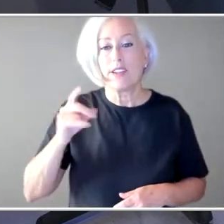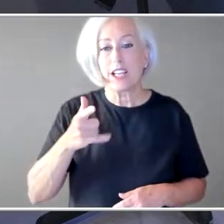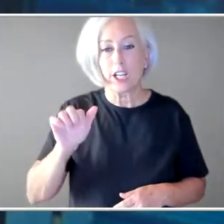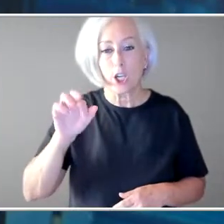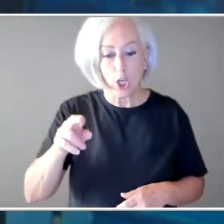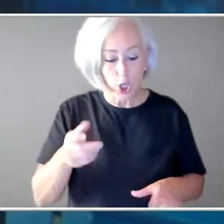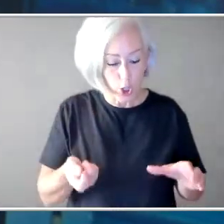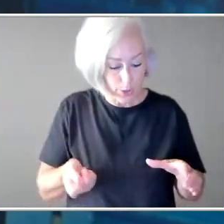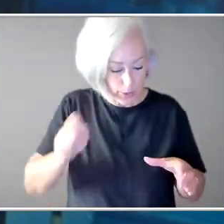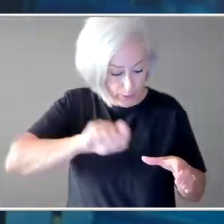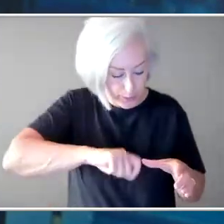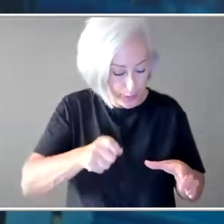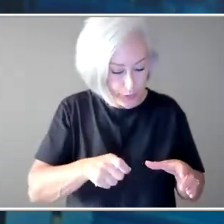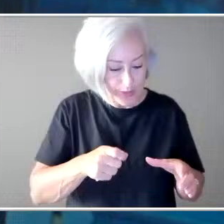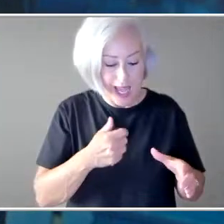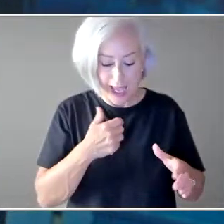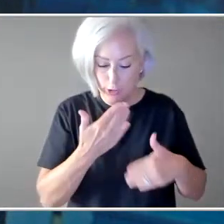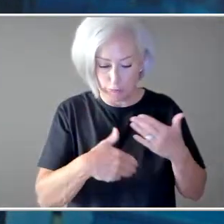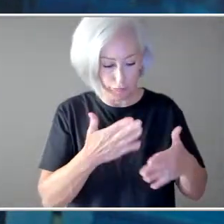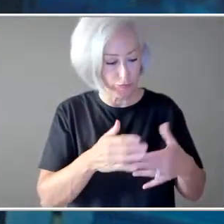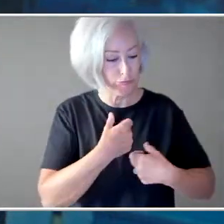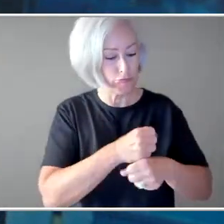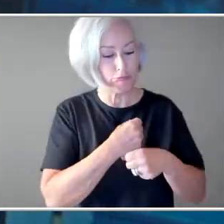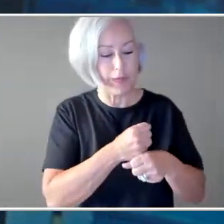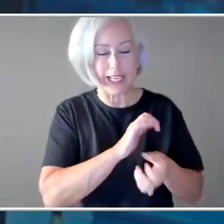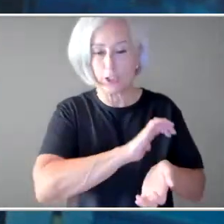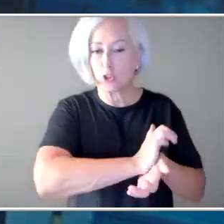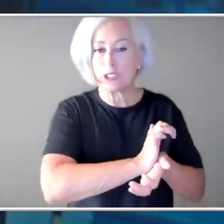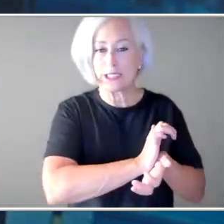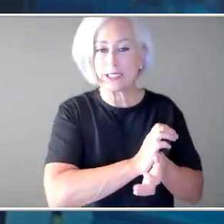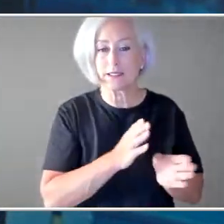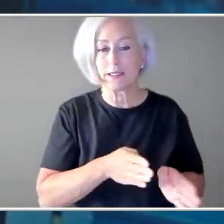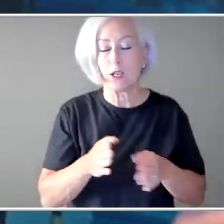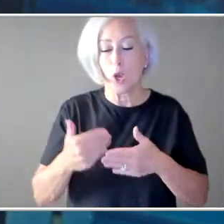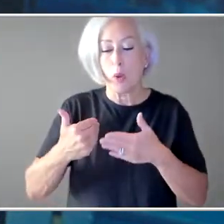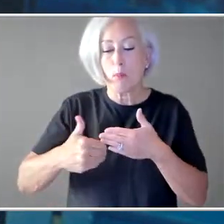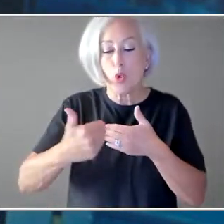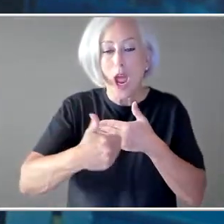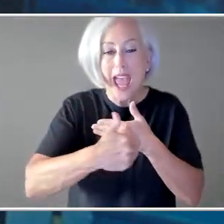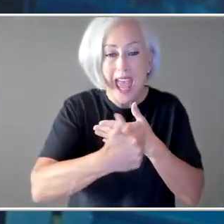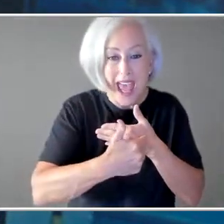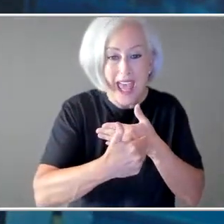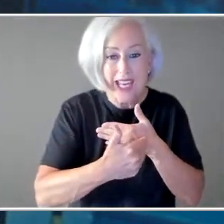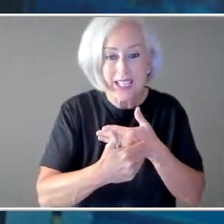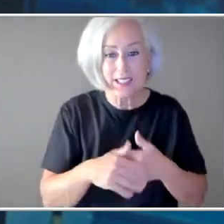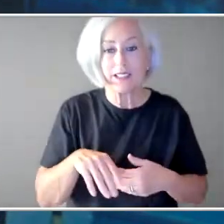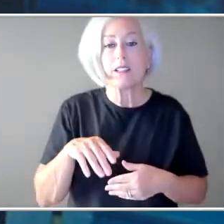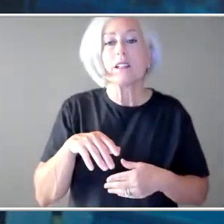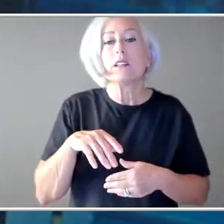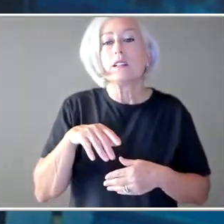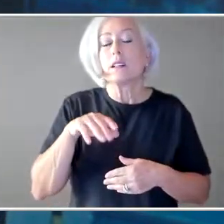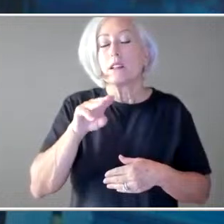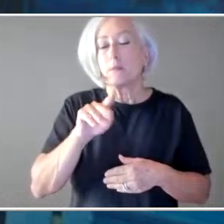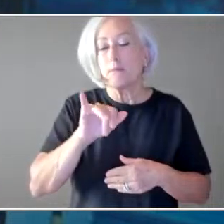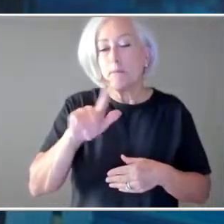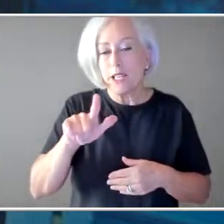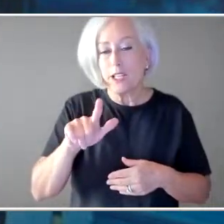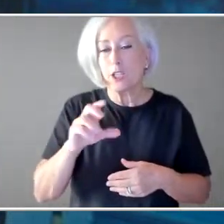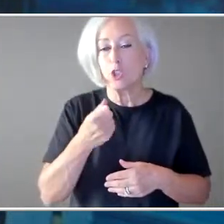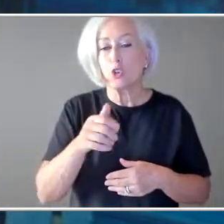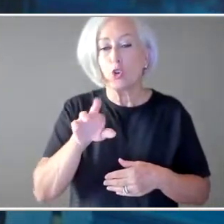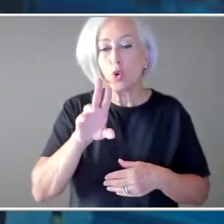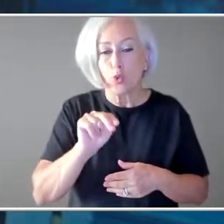a small transformation. Bread is a processed food. They've milled the grain into flour, already a processed food. You combine some things, you get